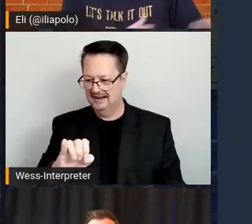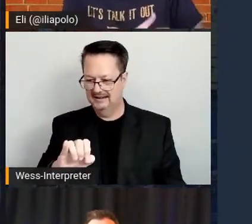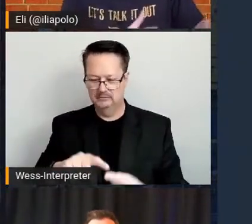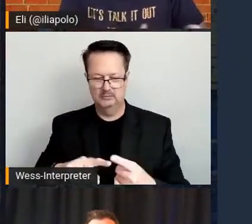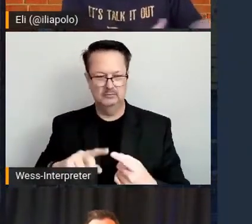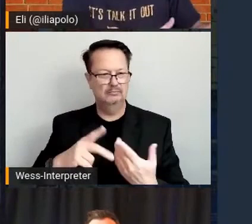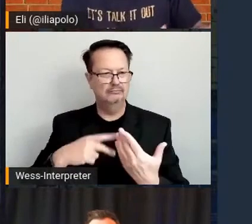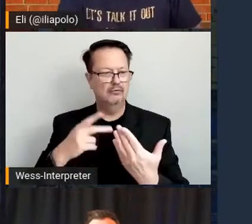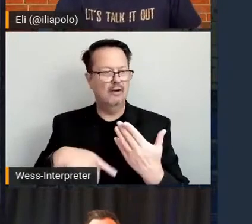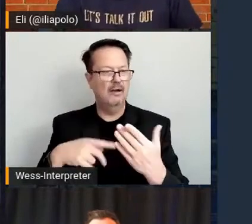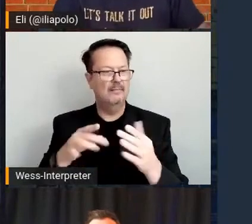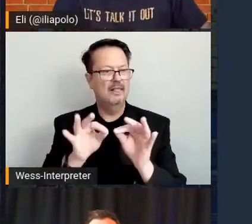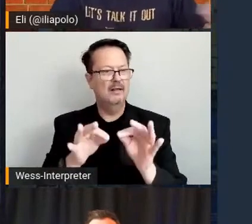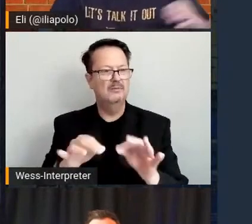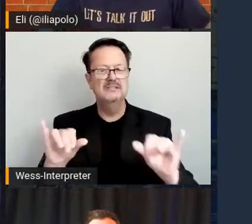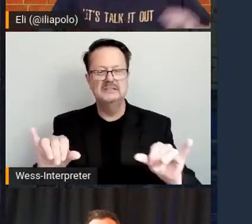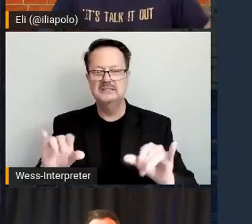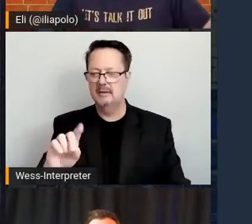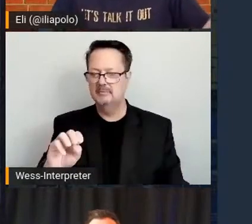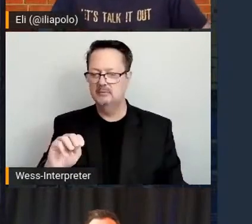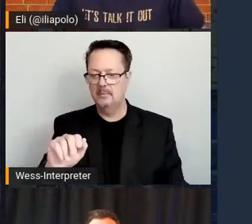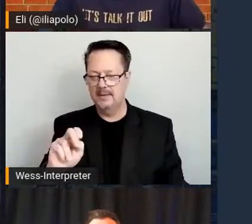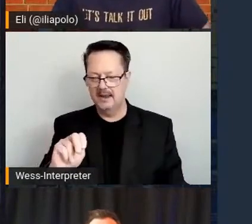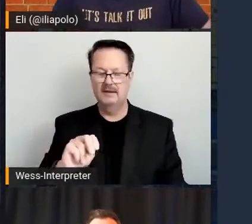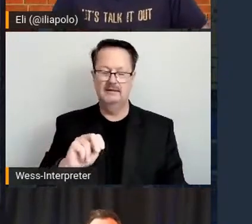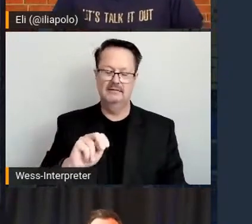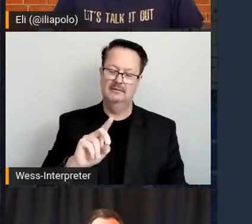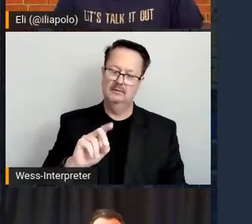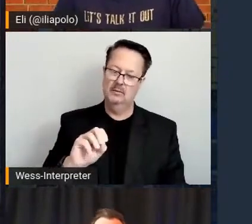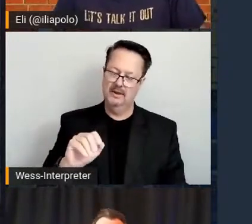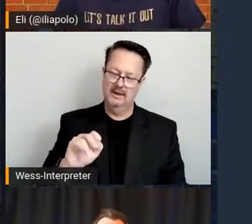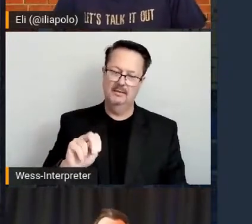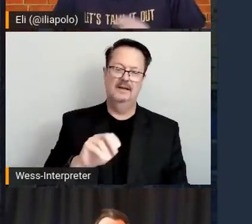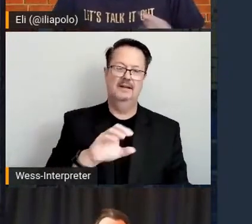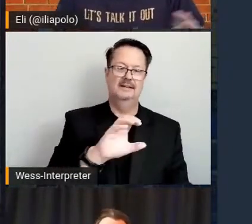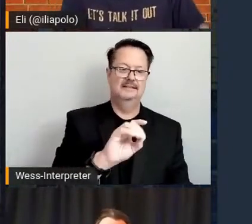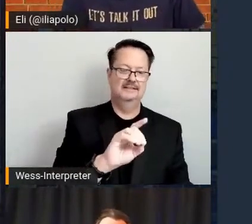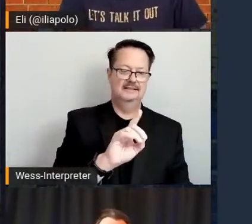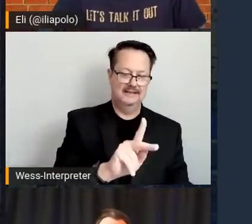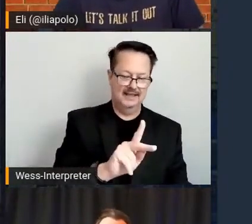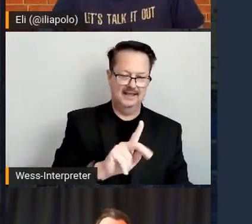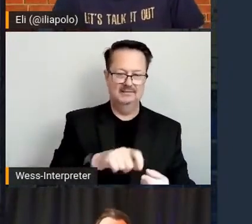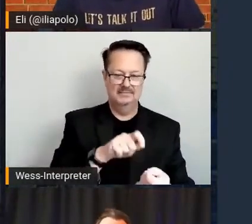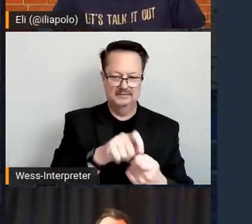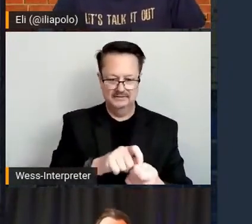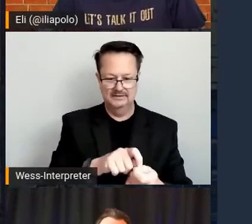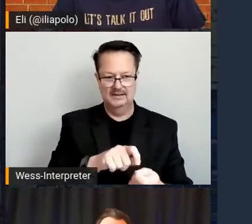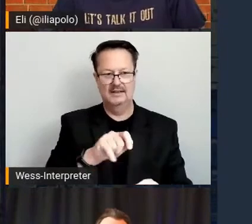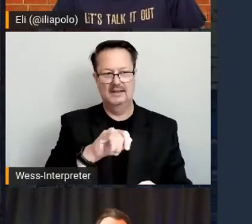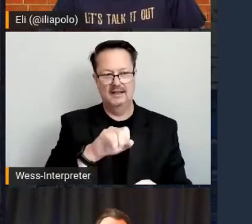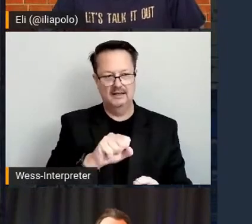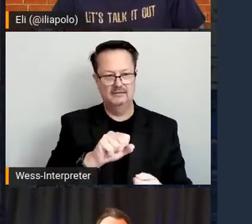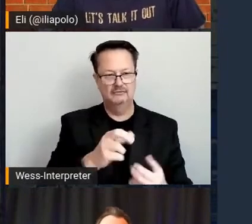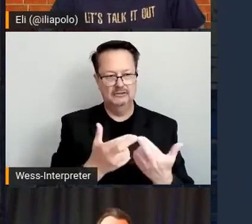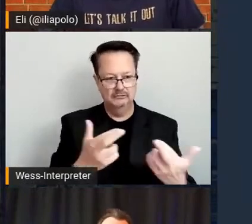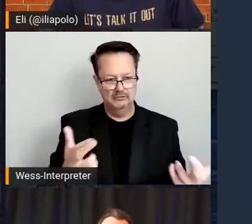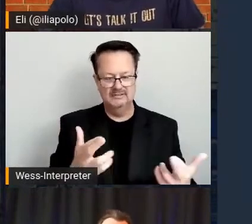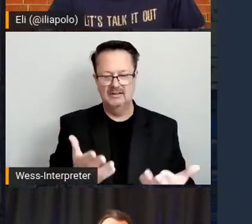it's definitely in the same domain. But yeah, CDK is specific to AWS resources. CDK8s is about authoring Kubernetes